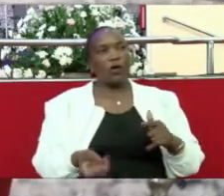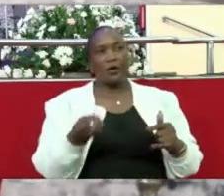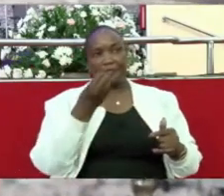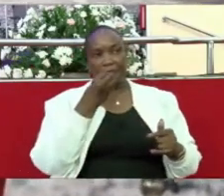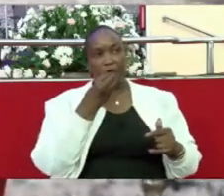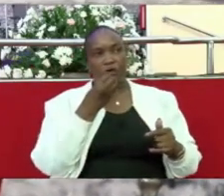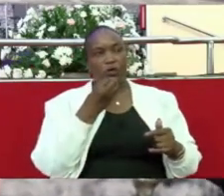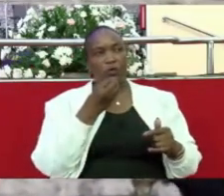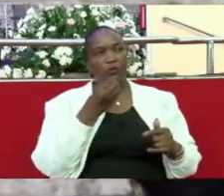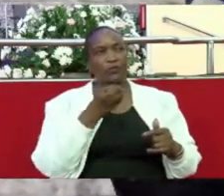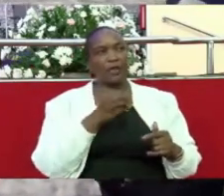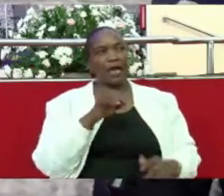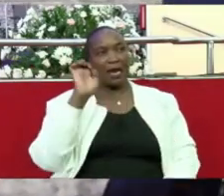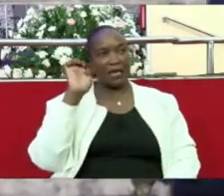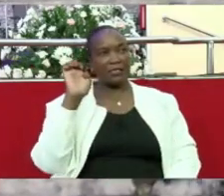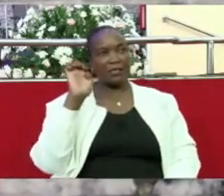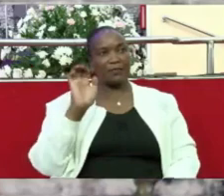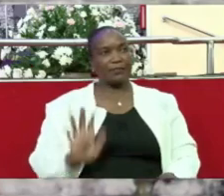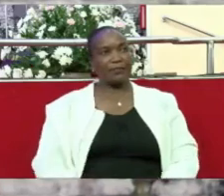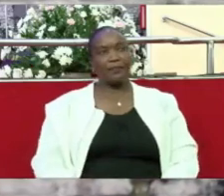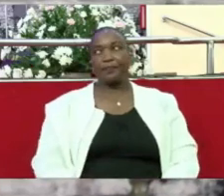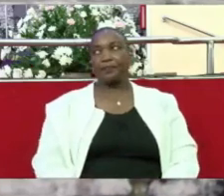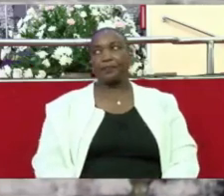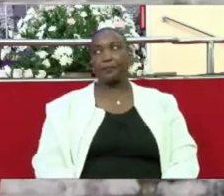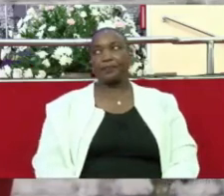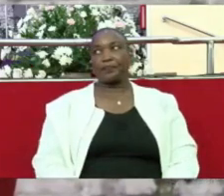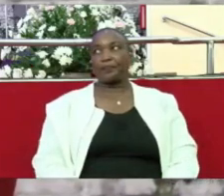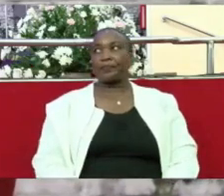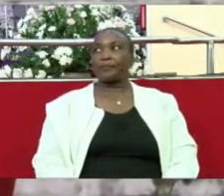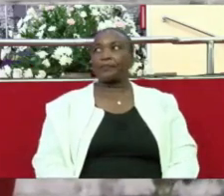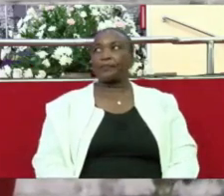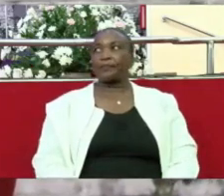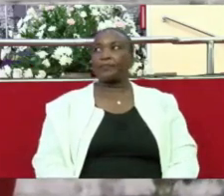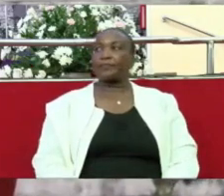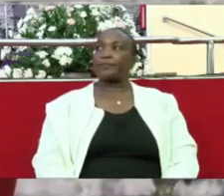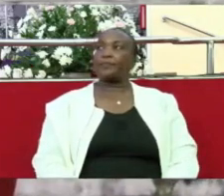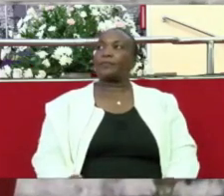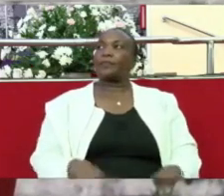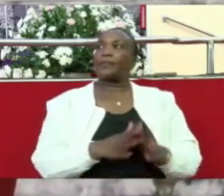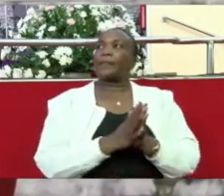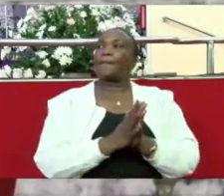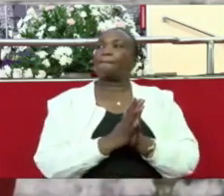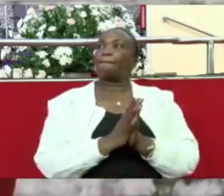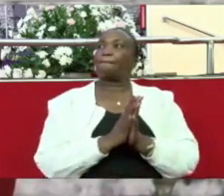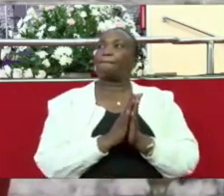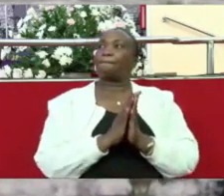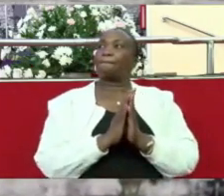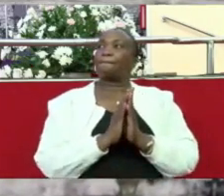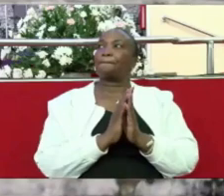hot, he did not know where to hide. God caused a tree to grow and he